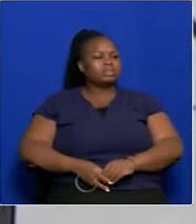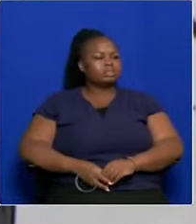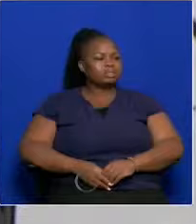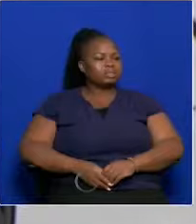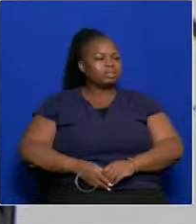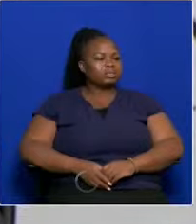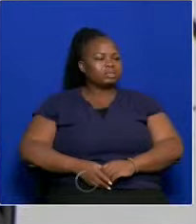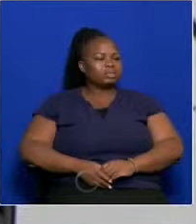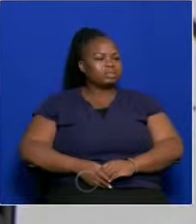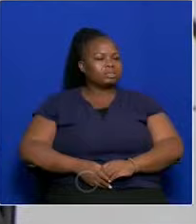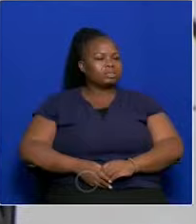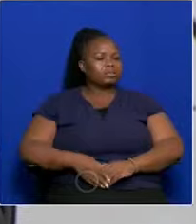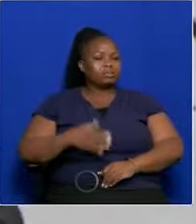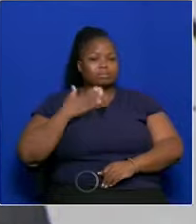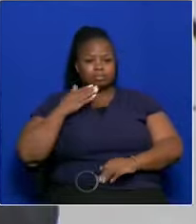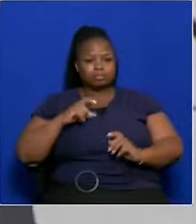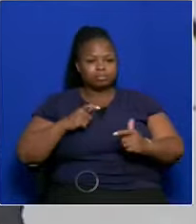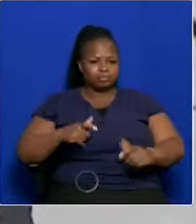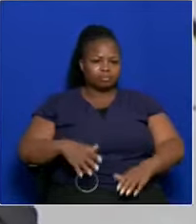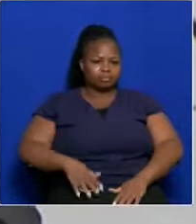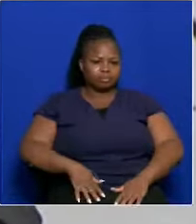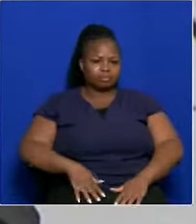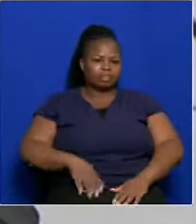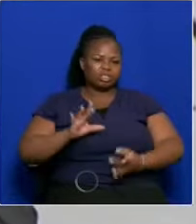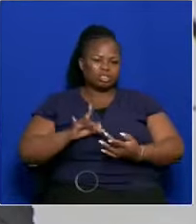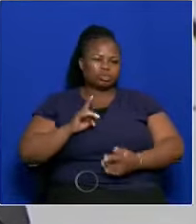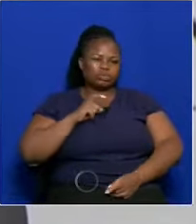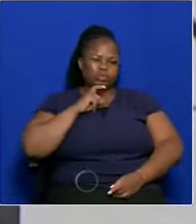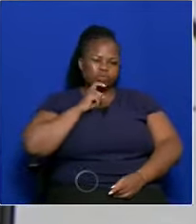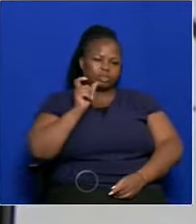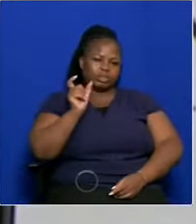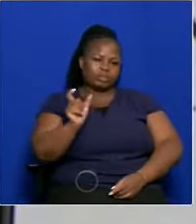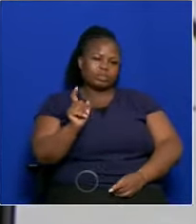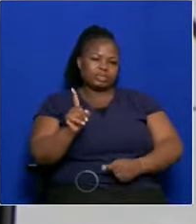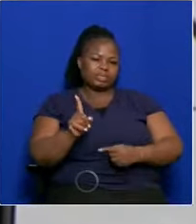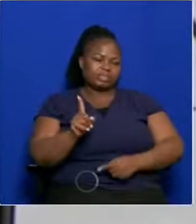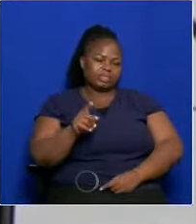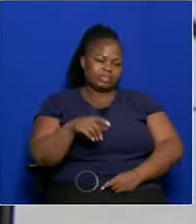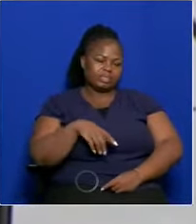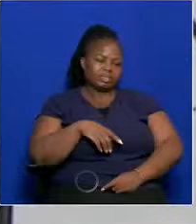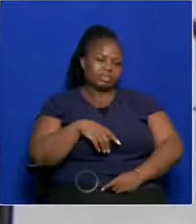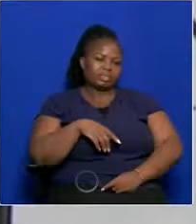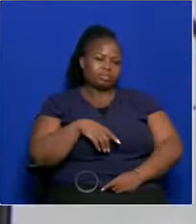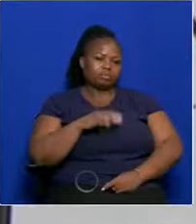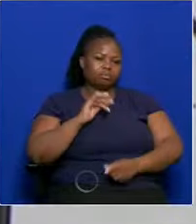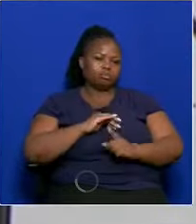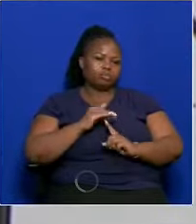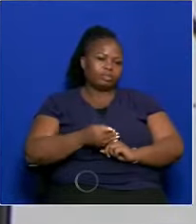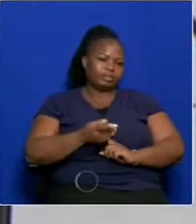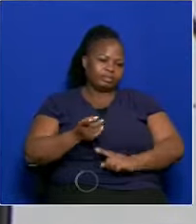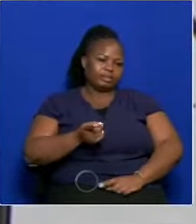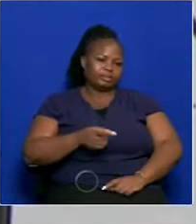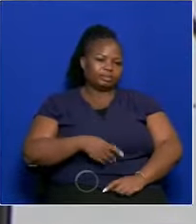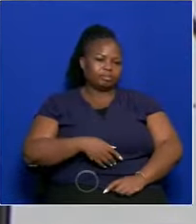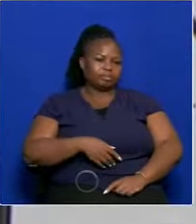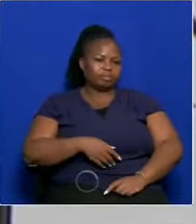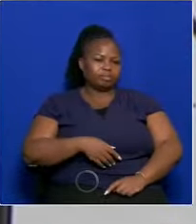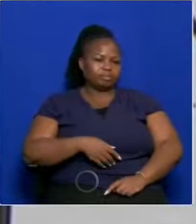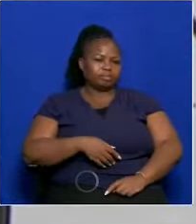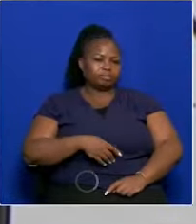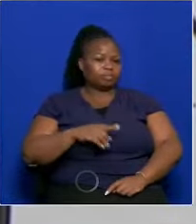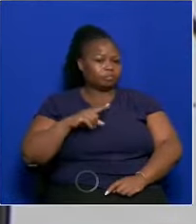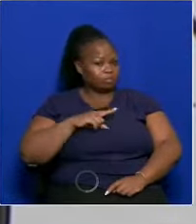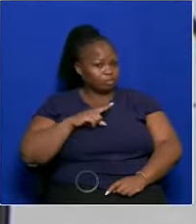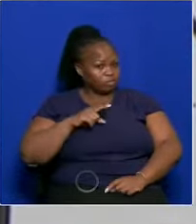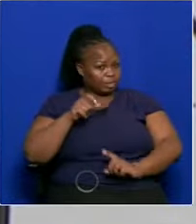Thank you, Commissioner. I chose to use that word for protection because the person is